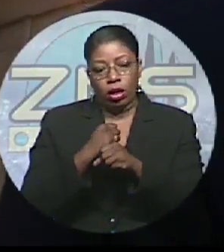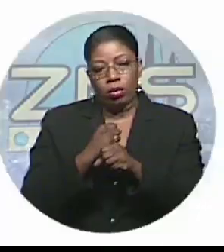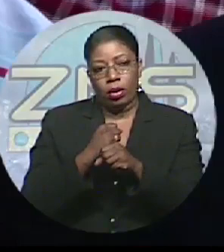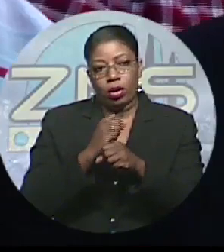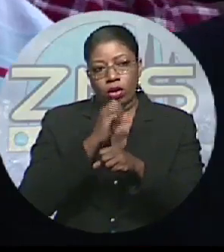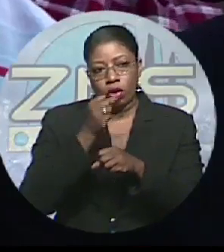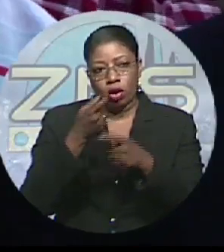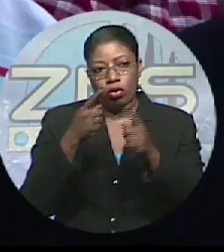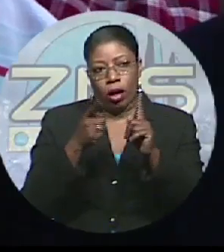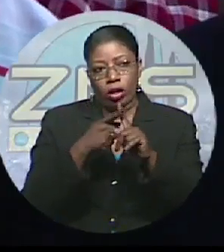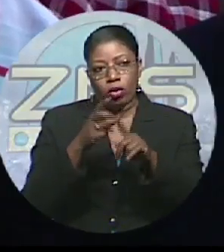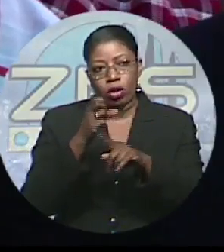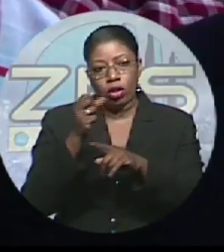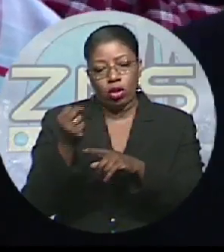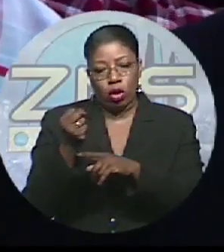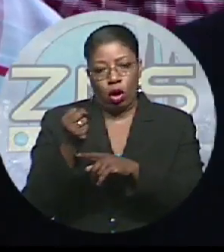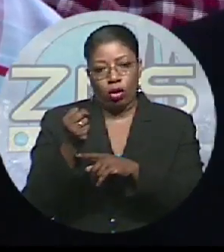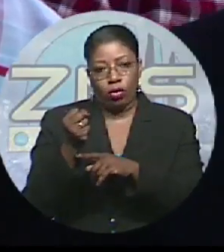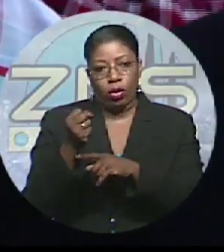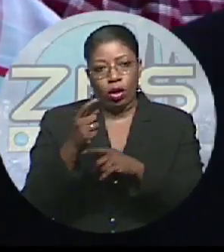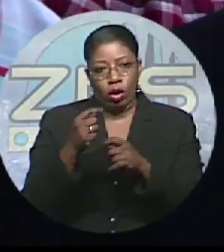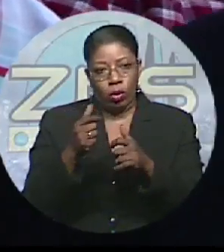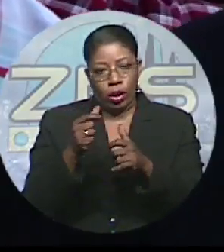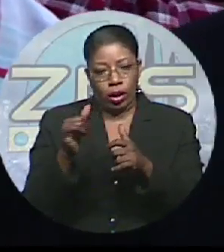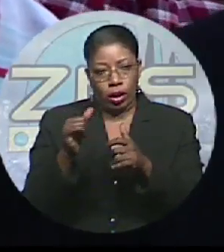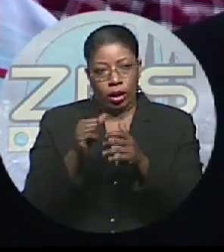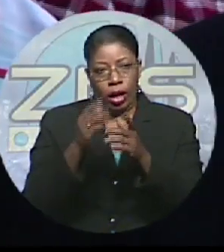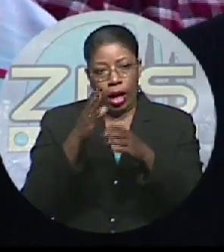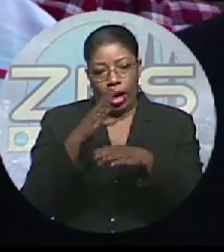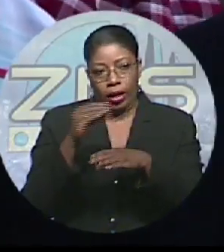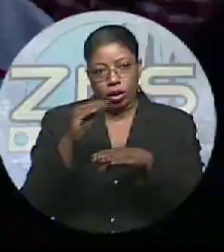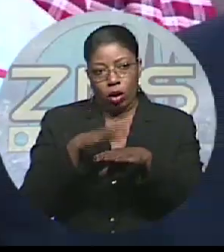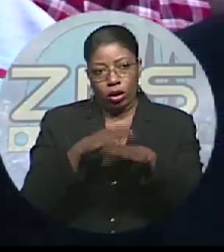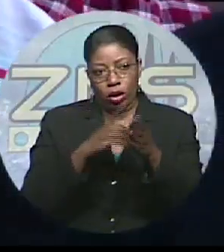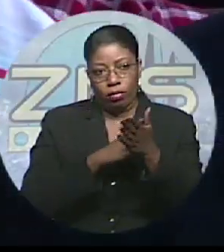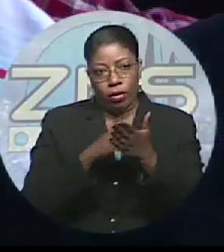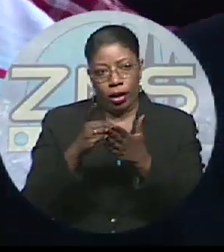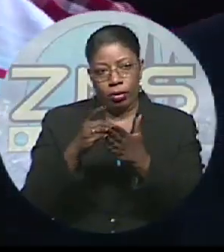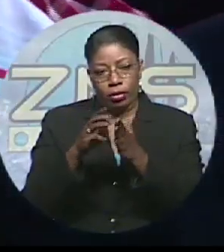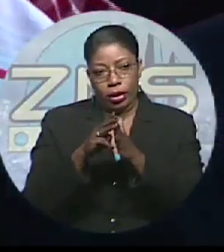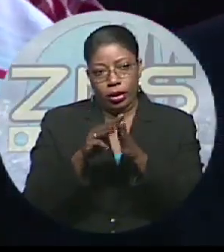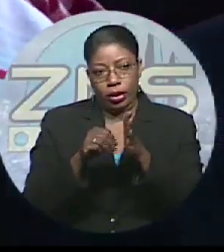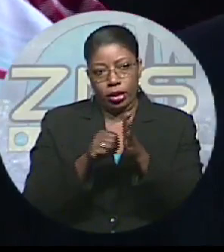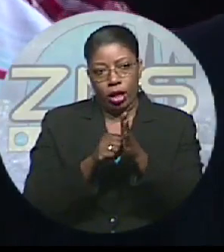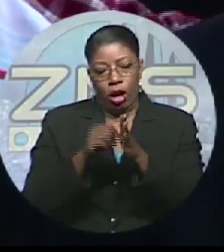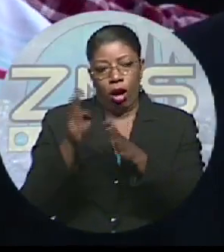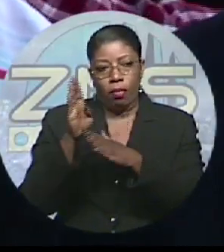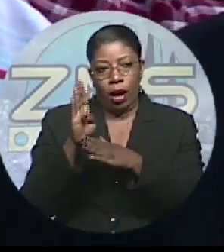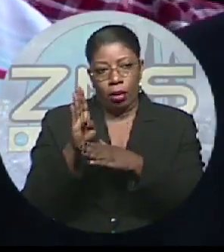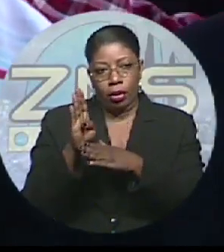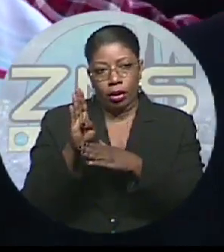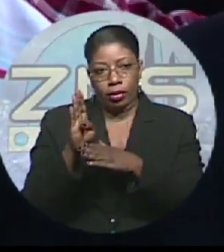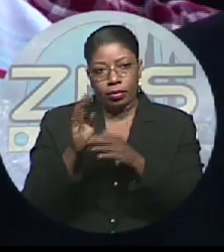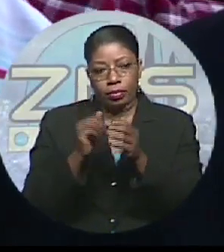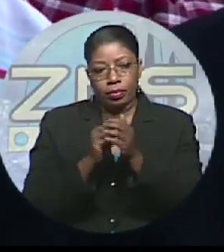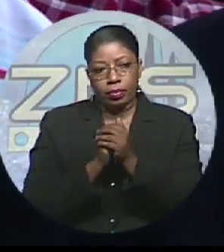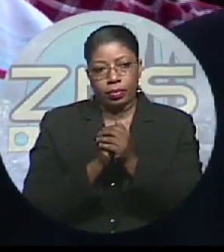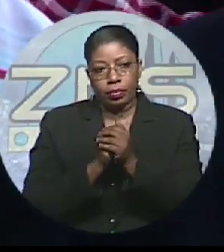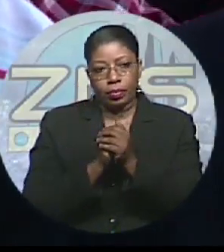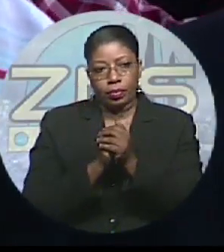soon as possible. We were able to brief them a bit on the developments at Baha Mar, which they, as you know, had flagged in